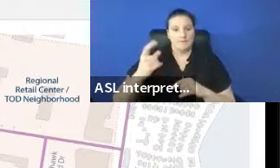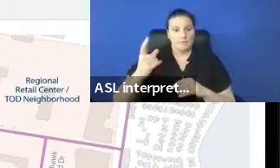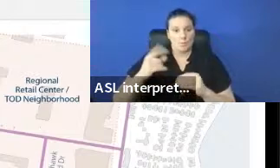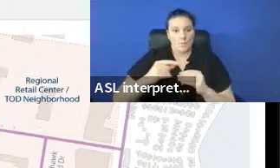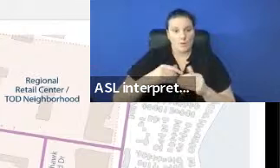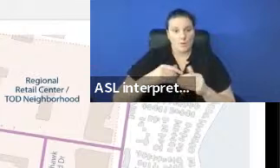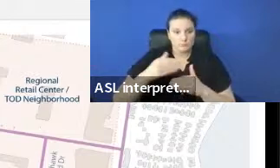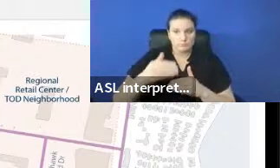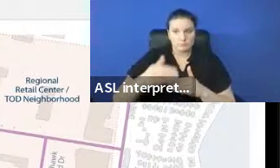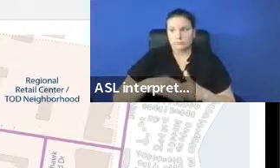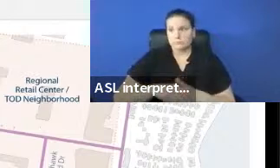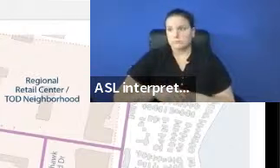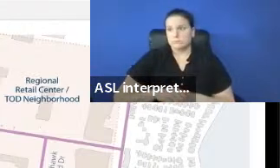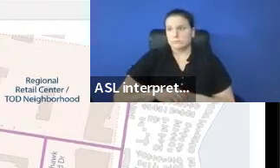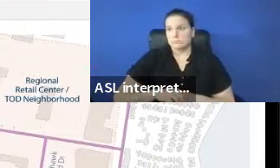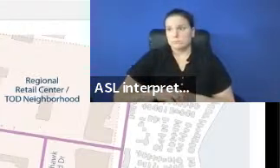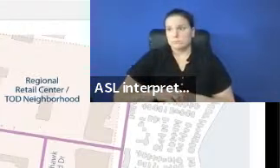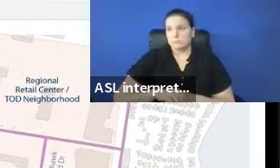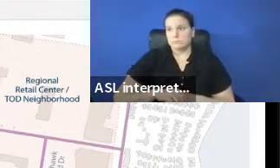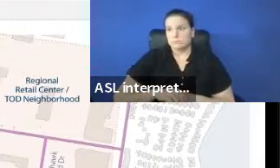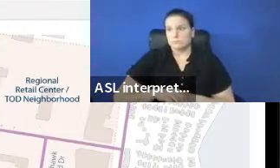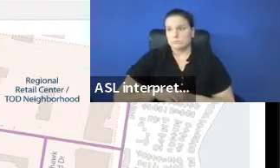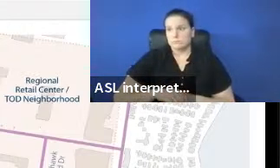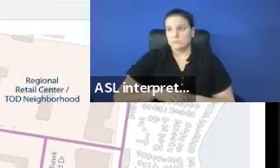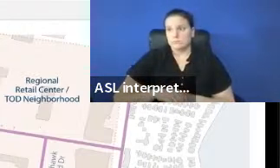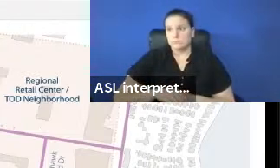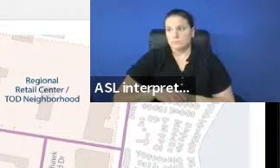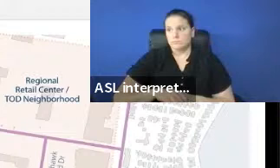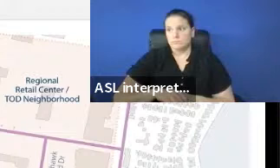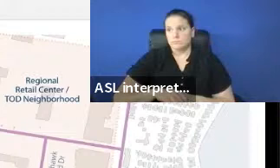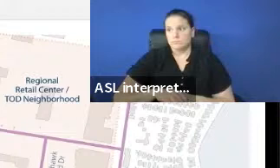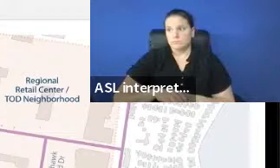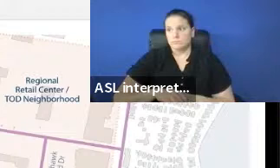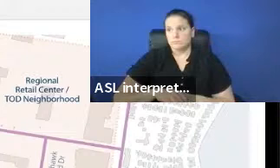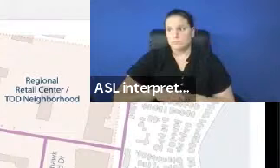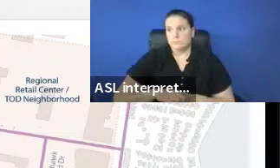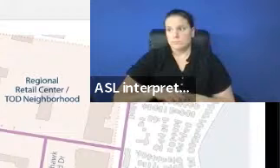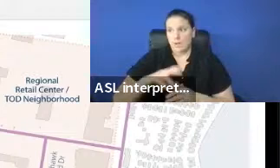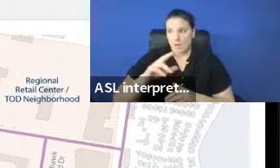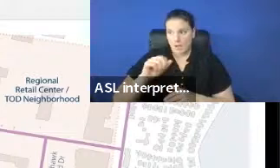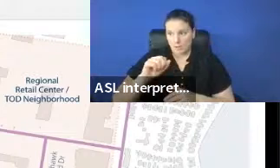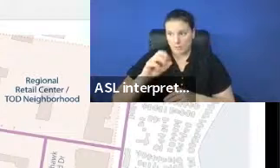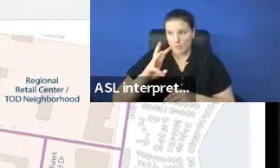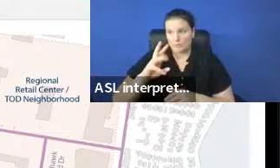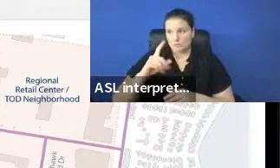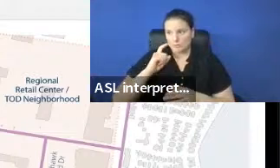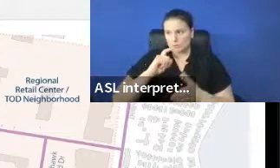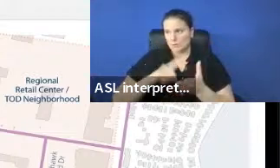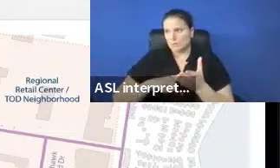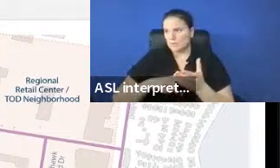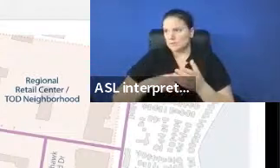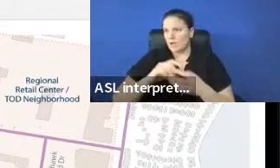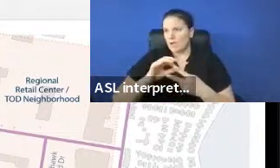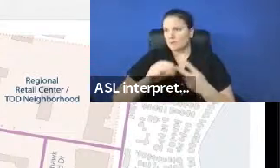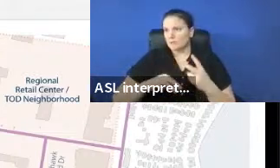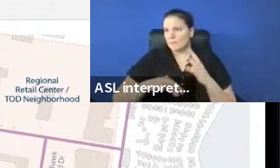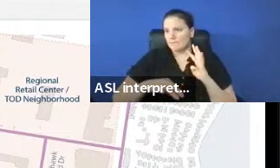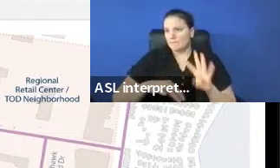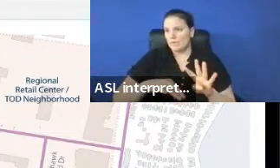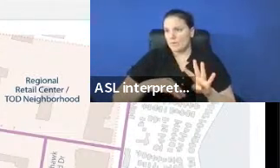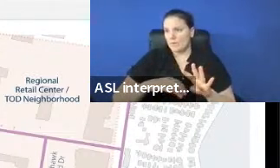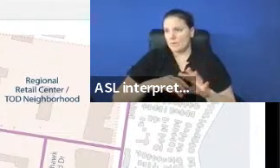more slide, it'll drop the arrows on there. So as you can see in option